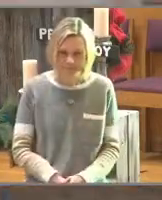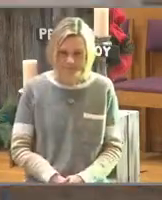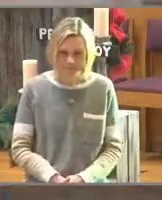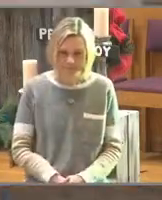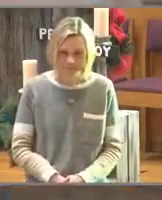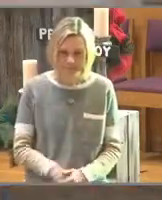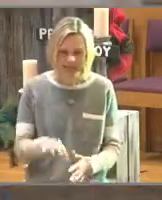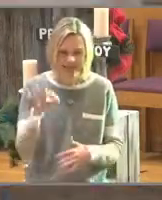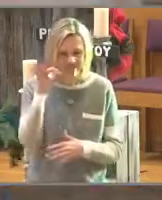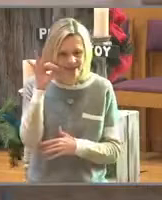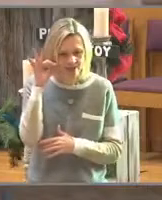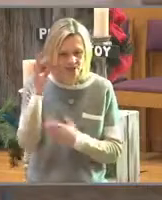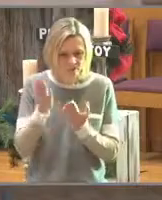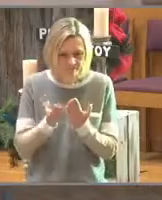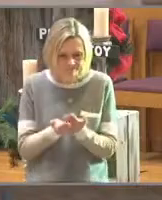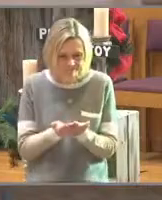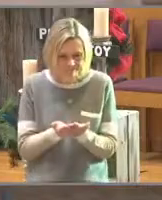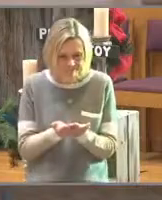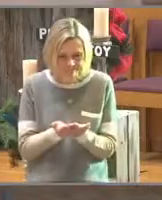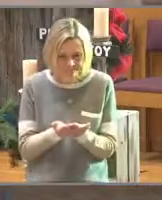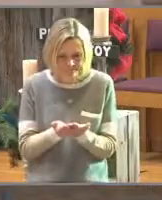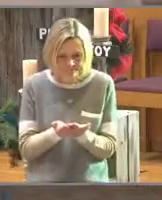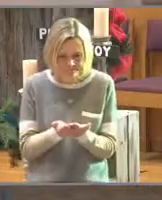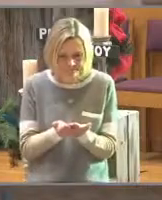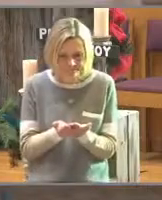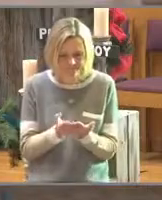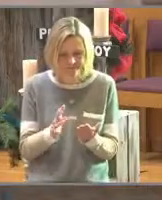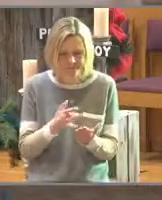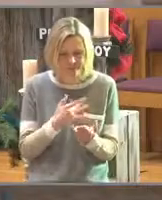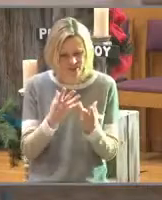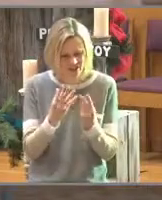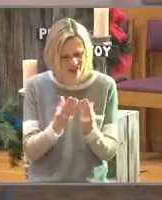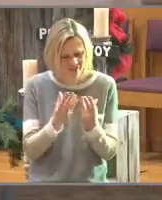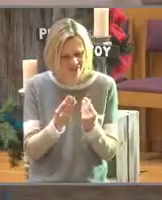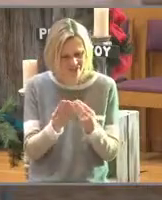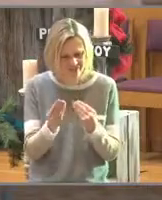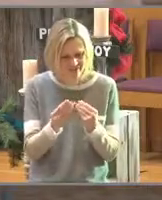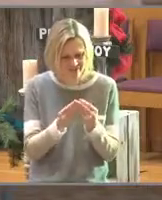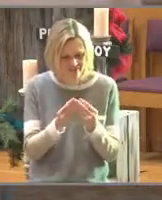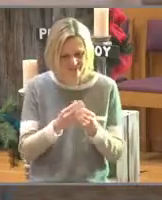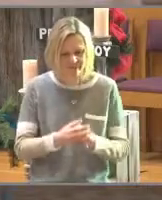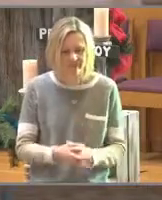hold our feathers in our hands, feel how soft they are.